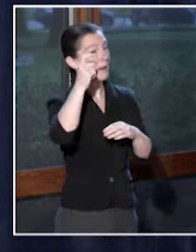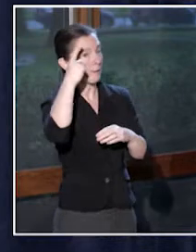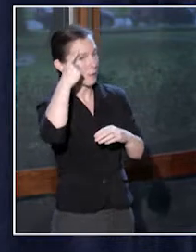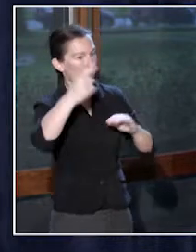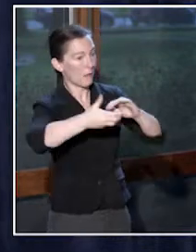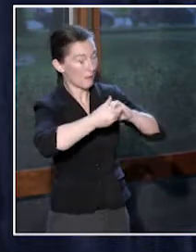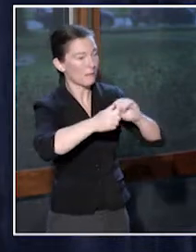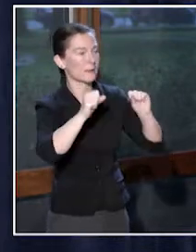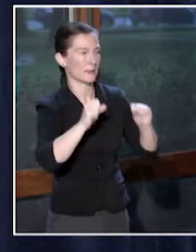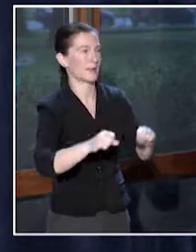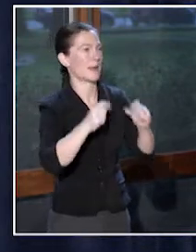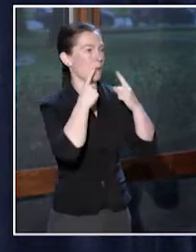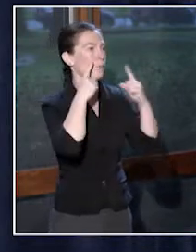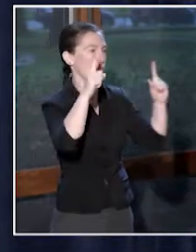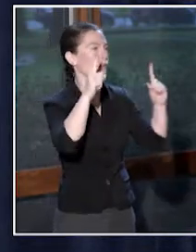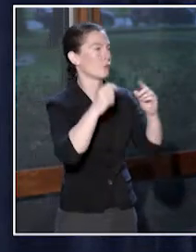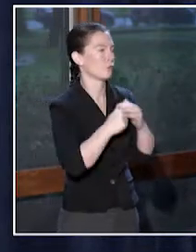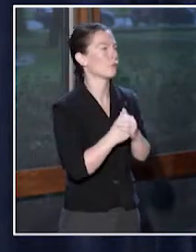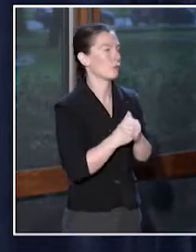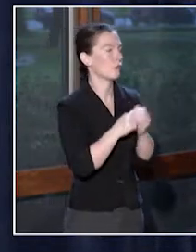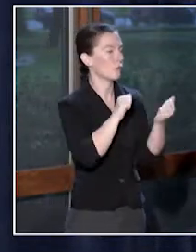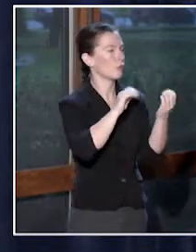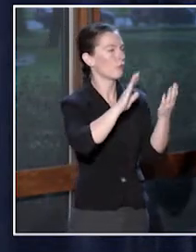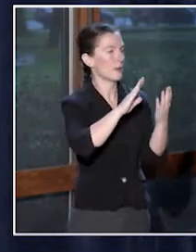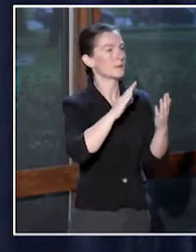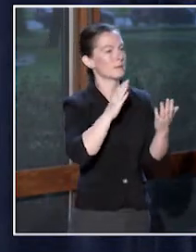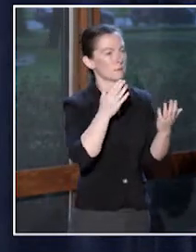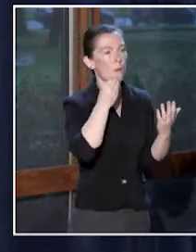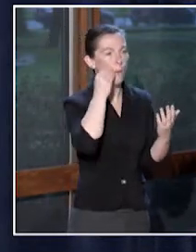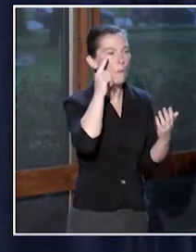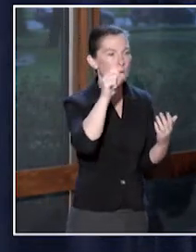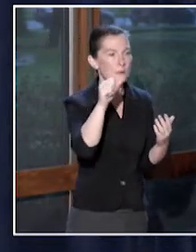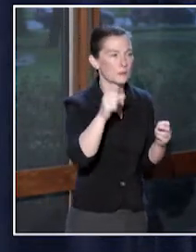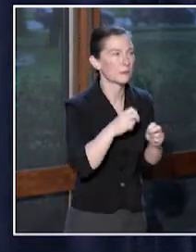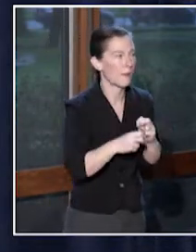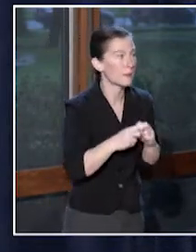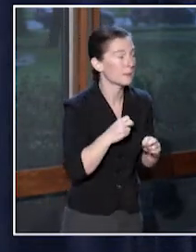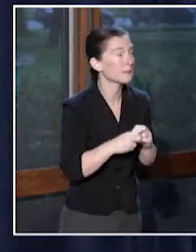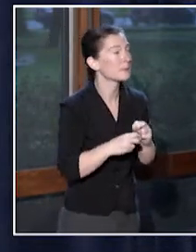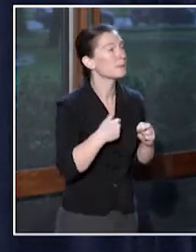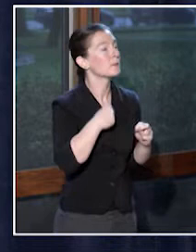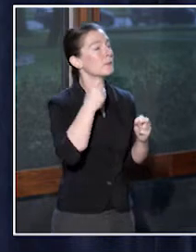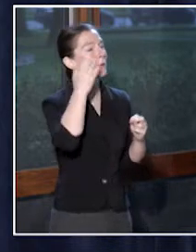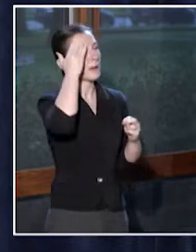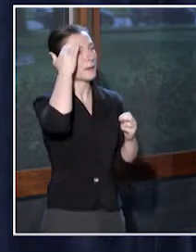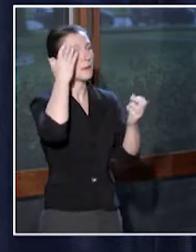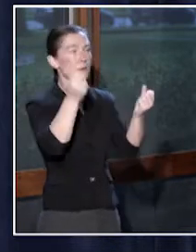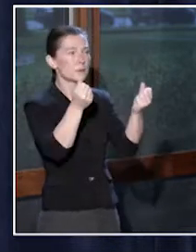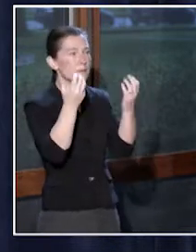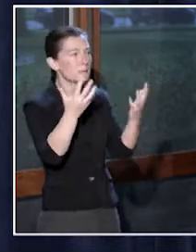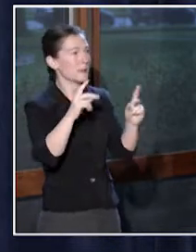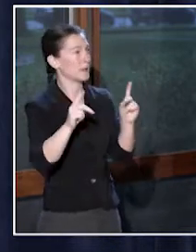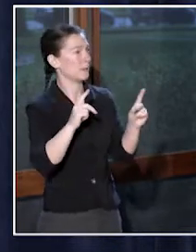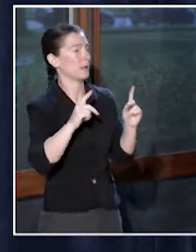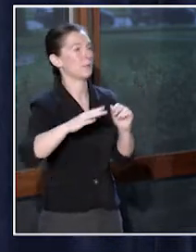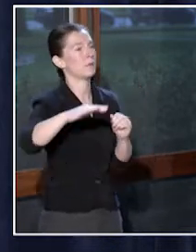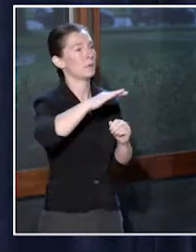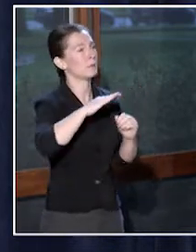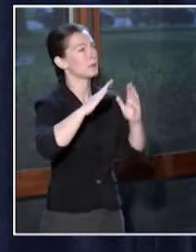problem. I know so many people around this city agree with me about the